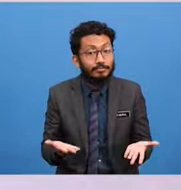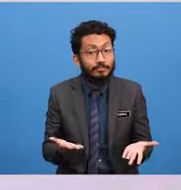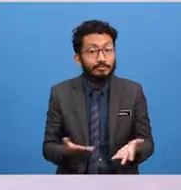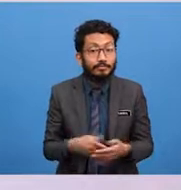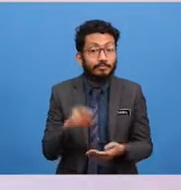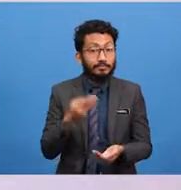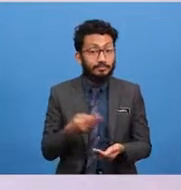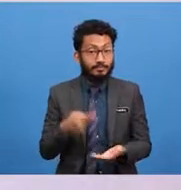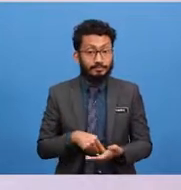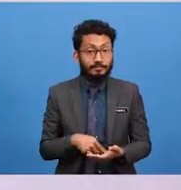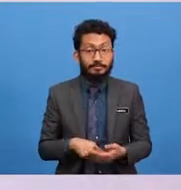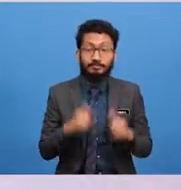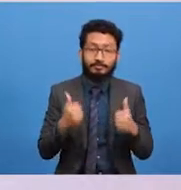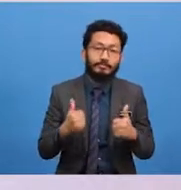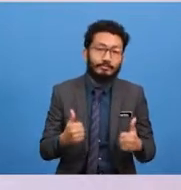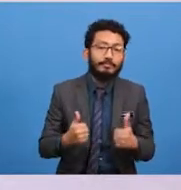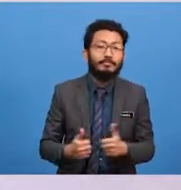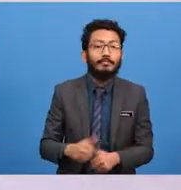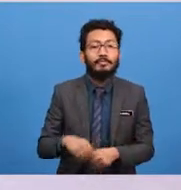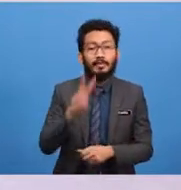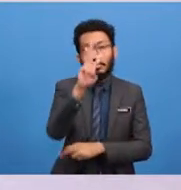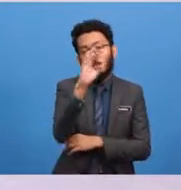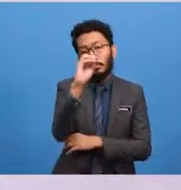Awesome! Yes, it's wool.